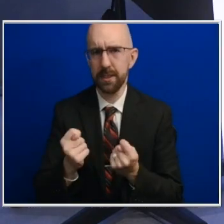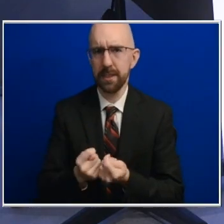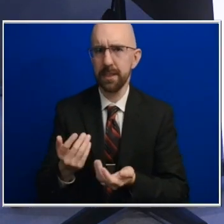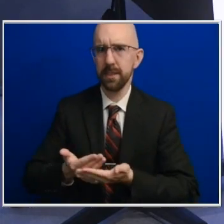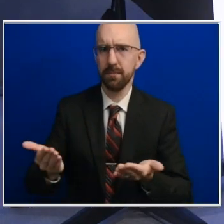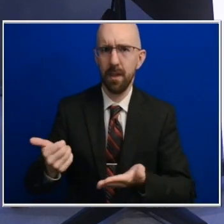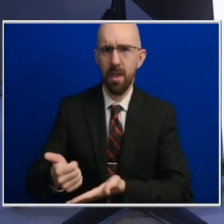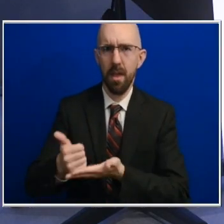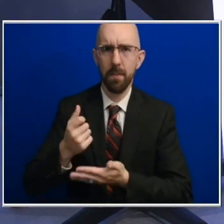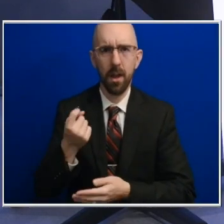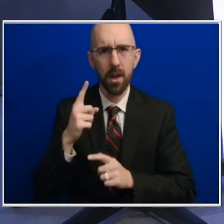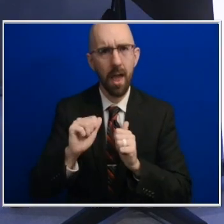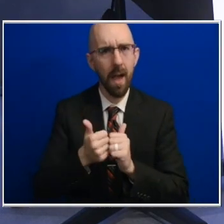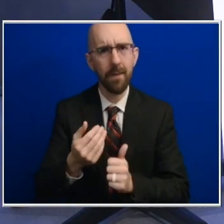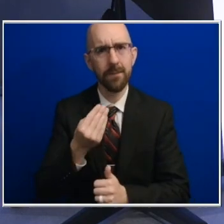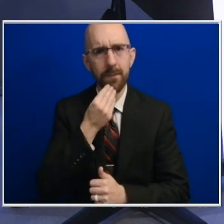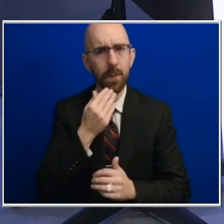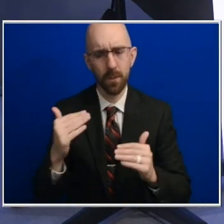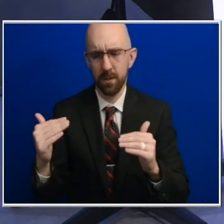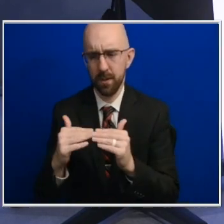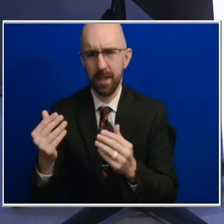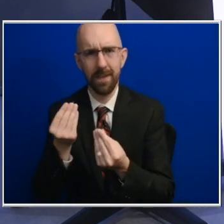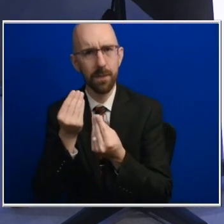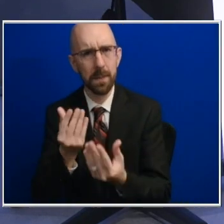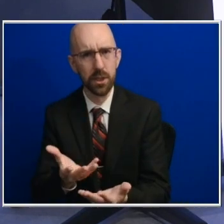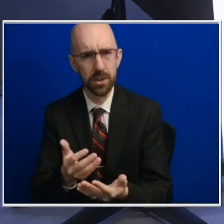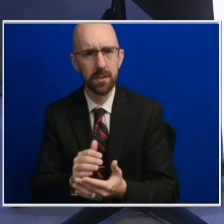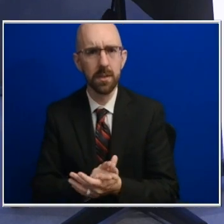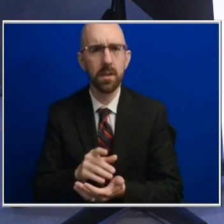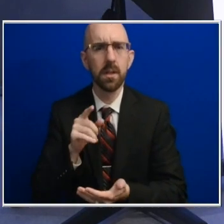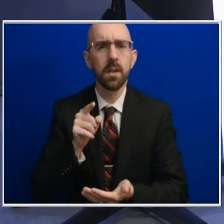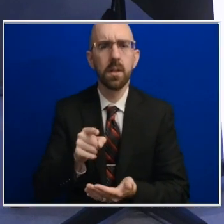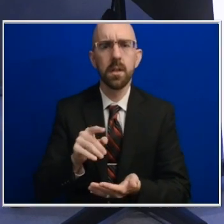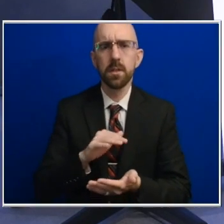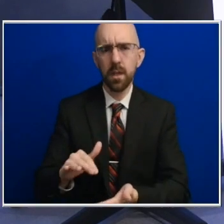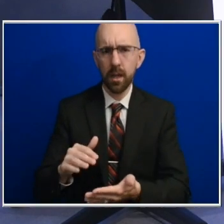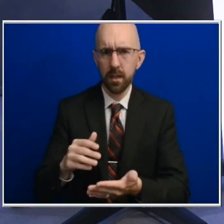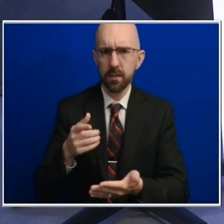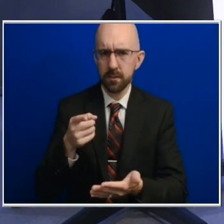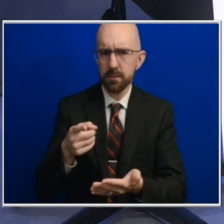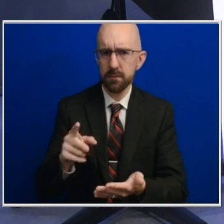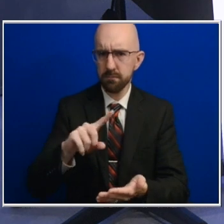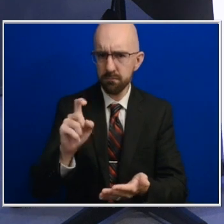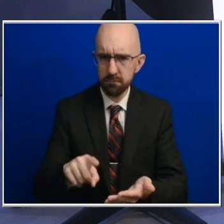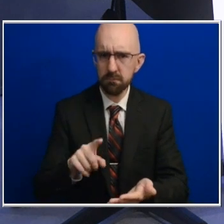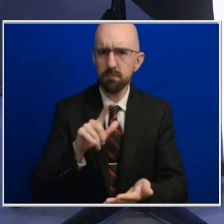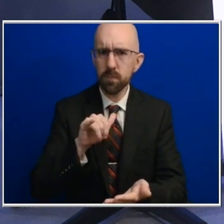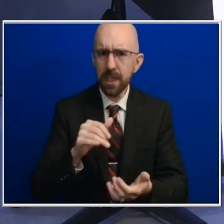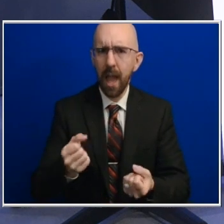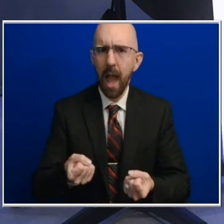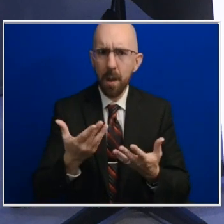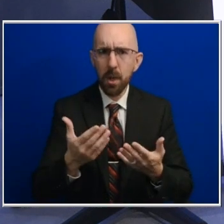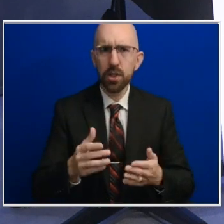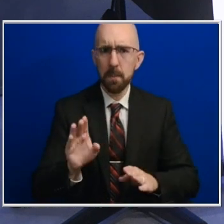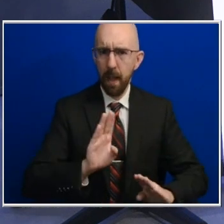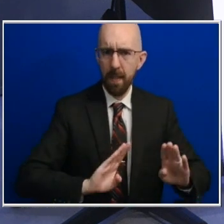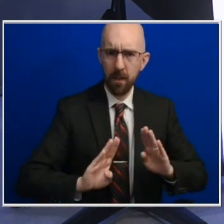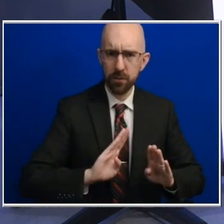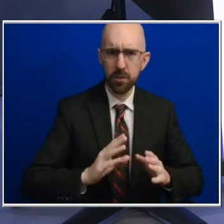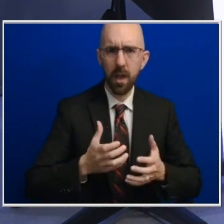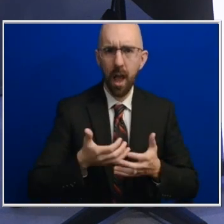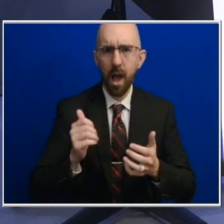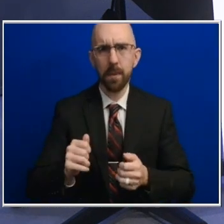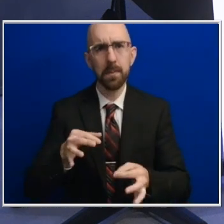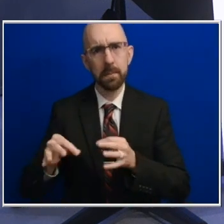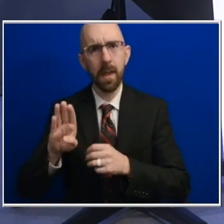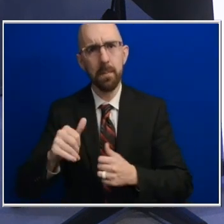food is information. The study also raises the question of how much of these changes are purely biological and how much can be explained by lifestyle choices. Okay,